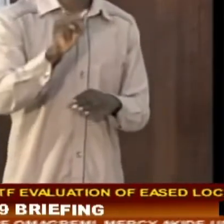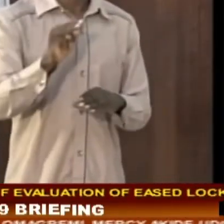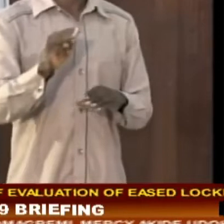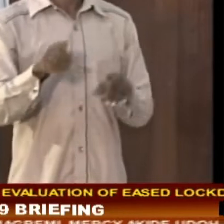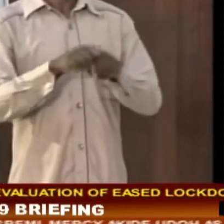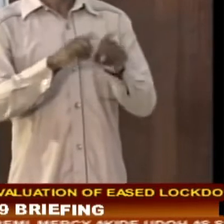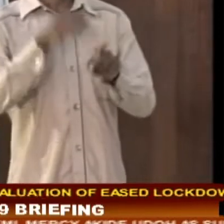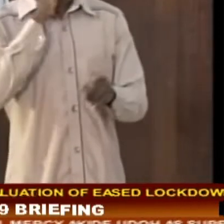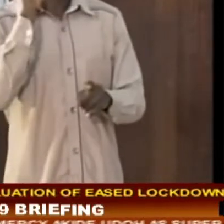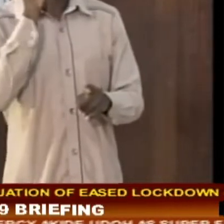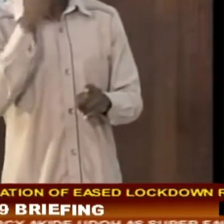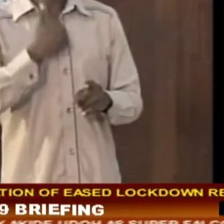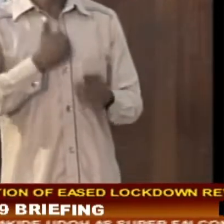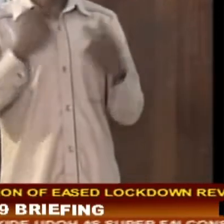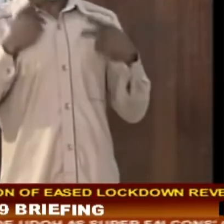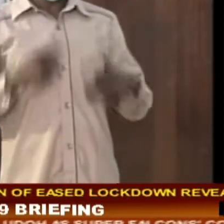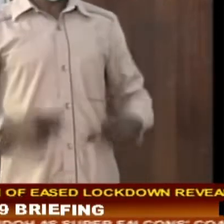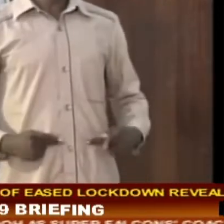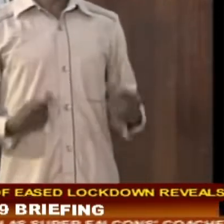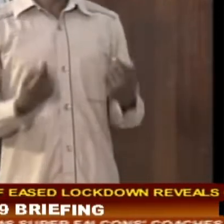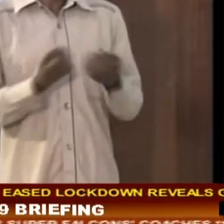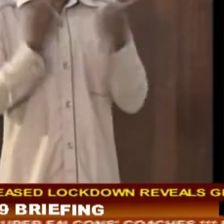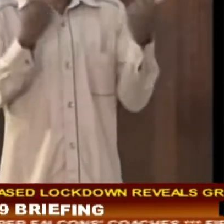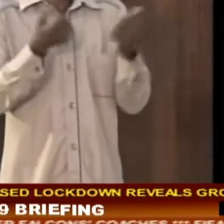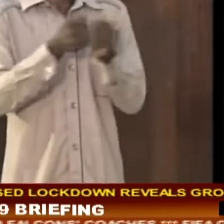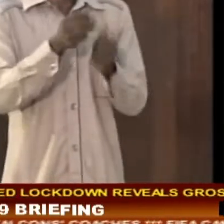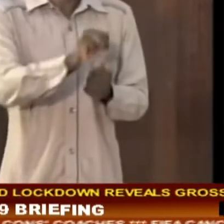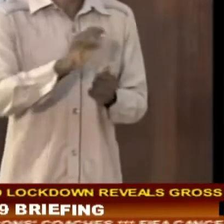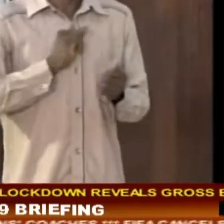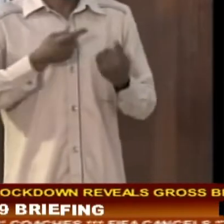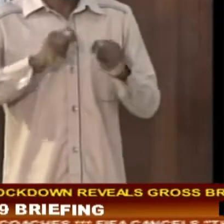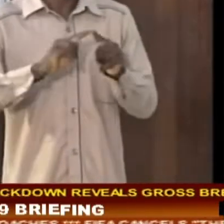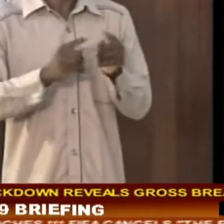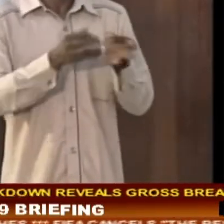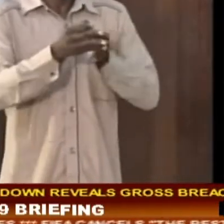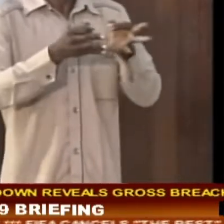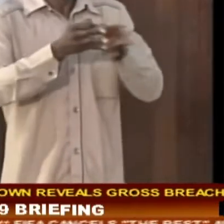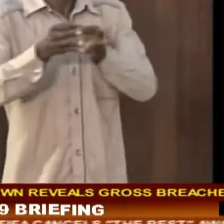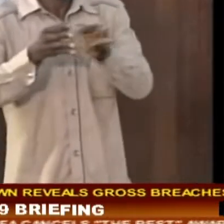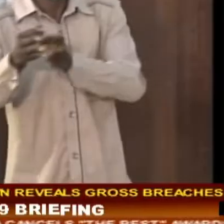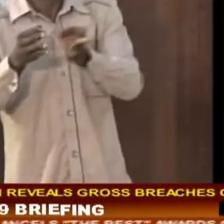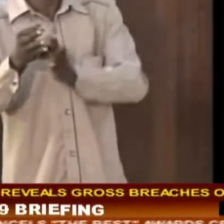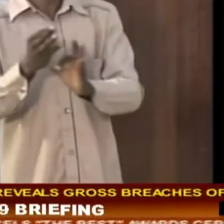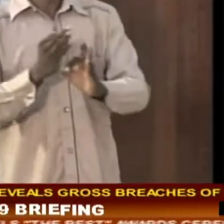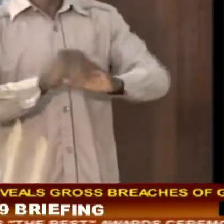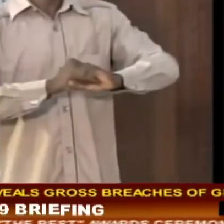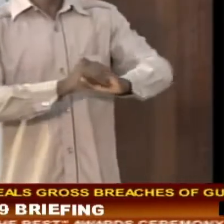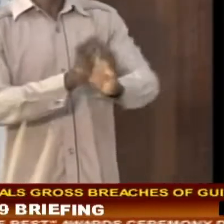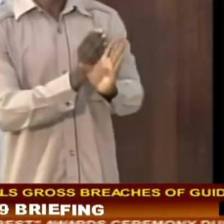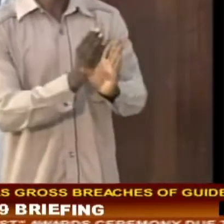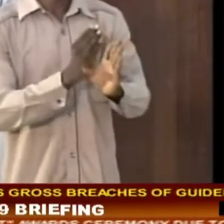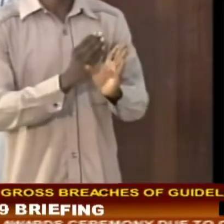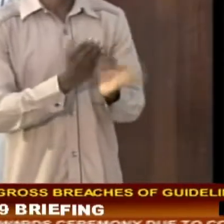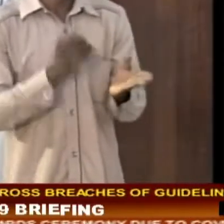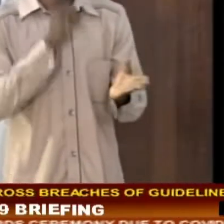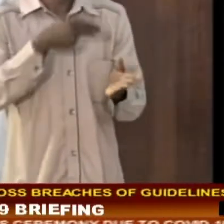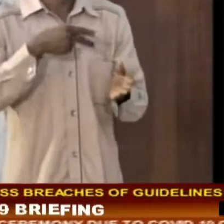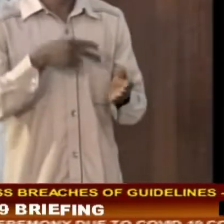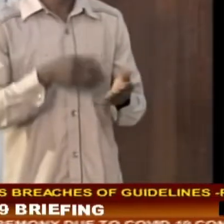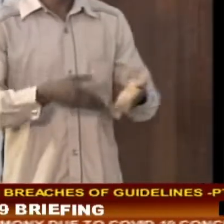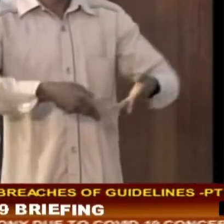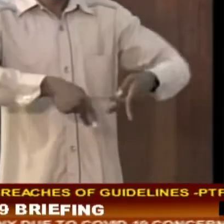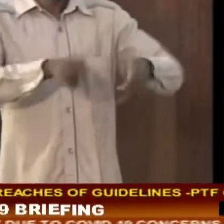yesterday I had a personal encounter with some of them and I actually tried to tell them that the guidelines does not state that you shouldn't allow essential workers to